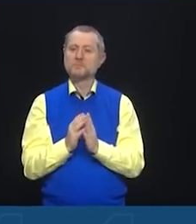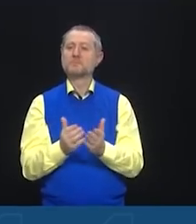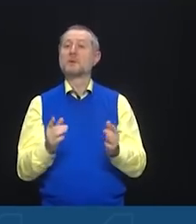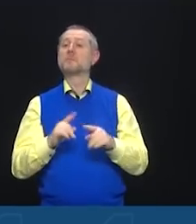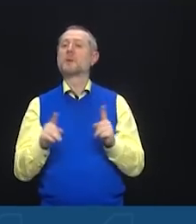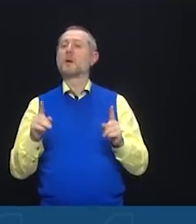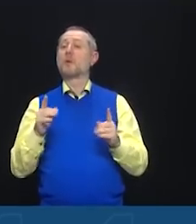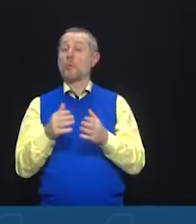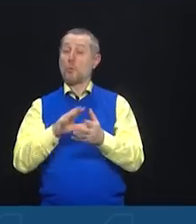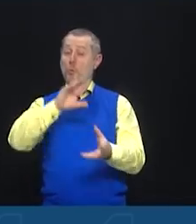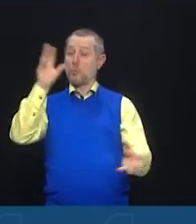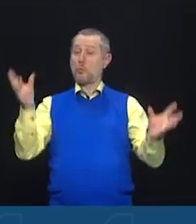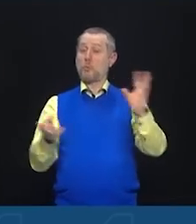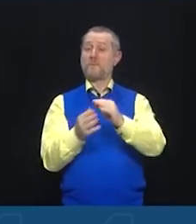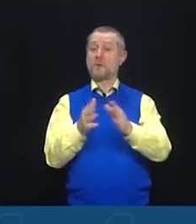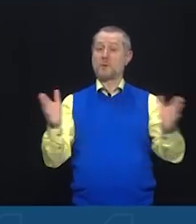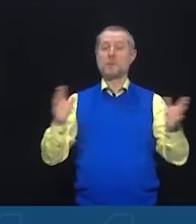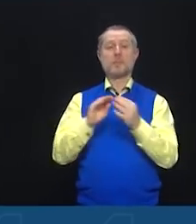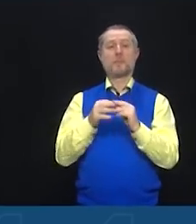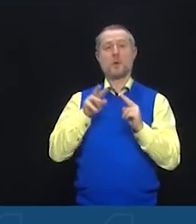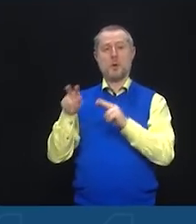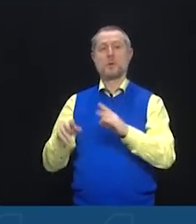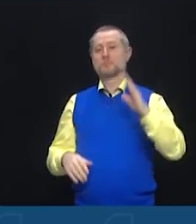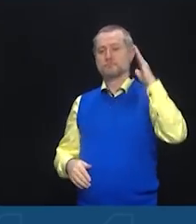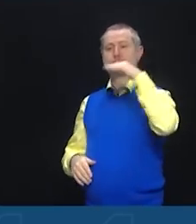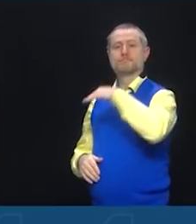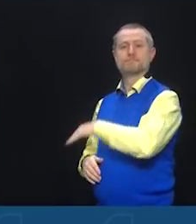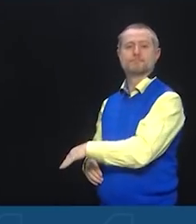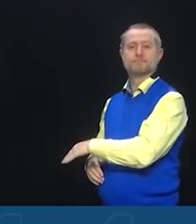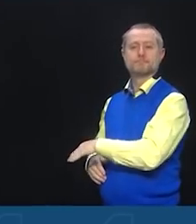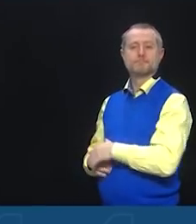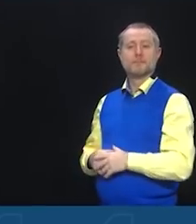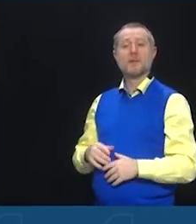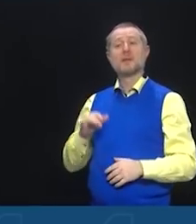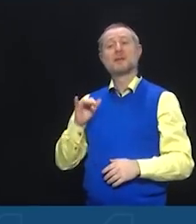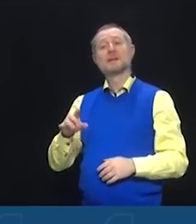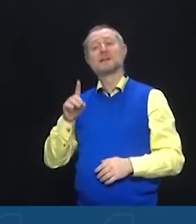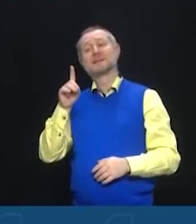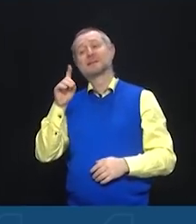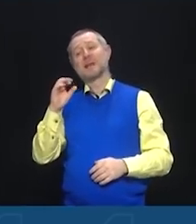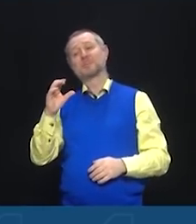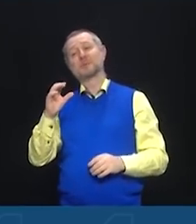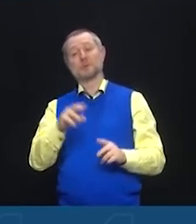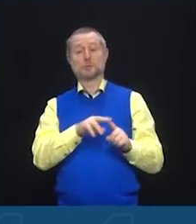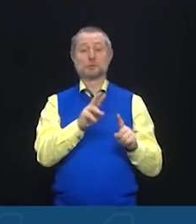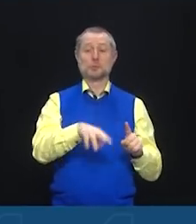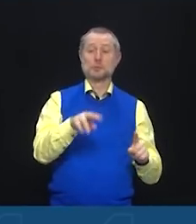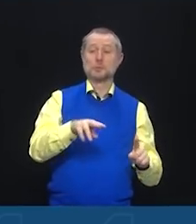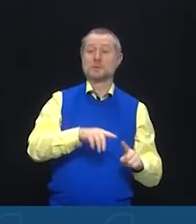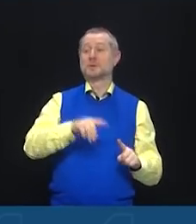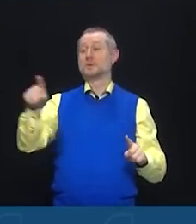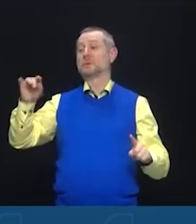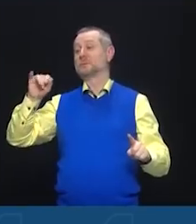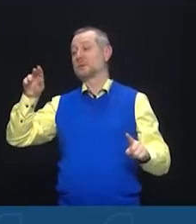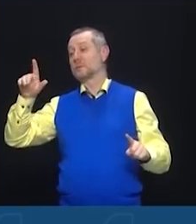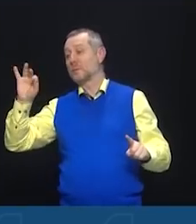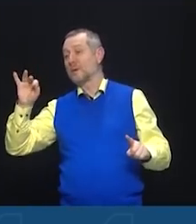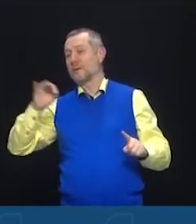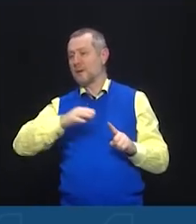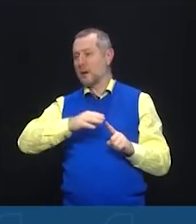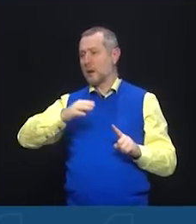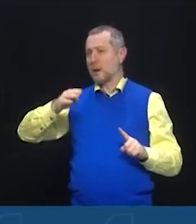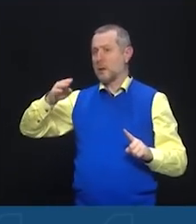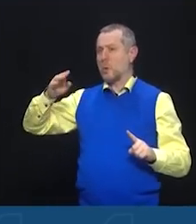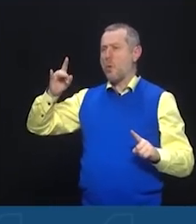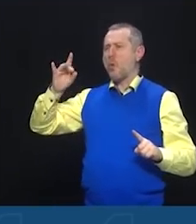a downward decline in all these regions. There was a time, December 22nd, 29th, January 12th, we were watching those numbers go upward and